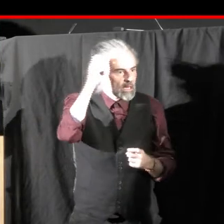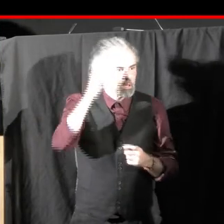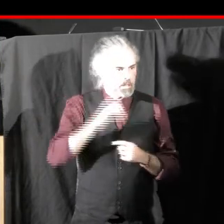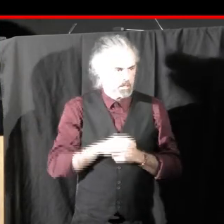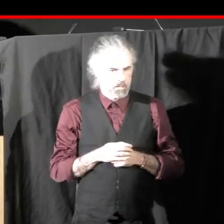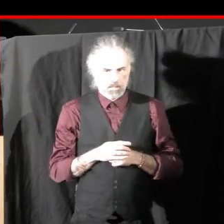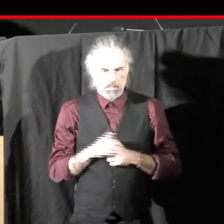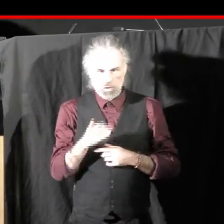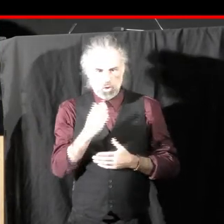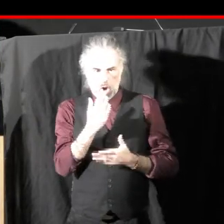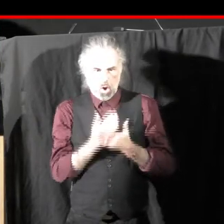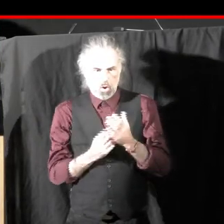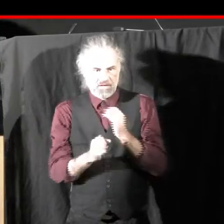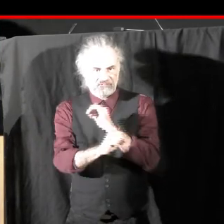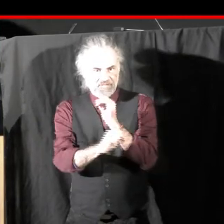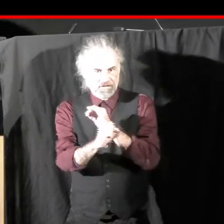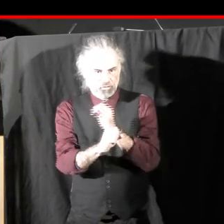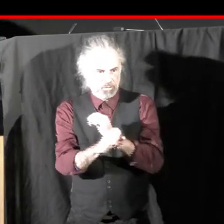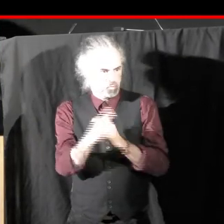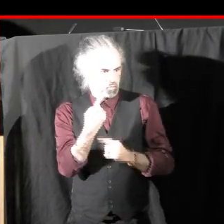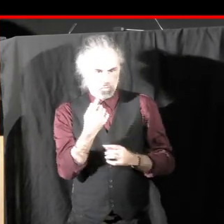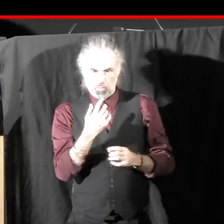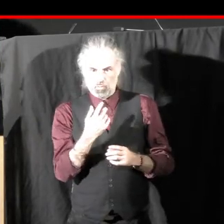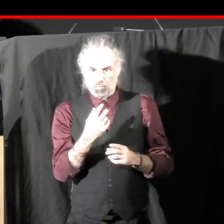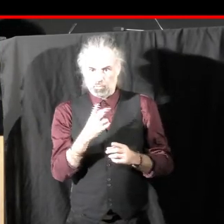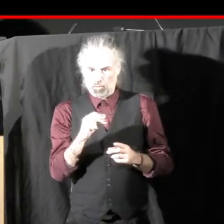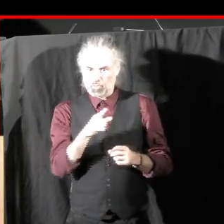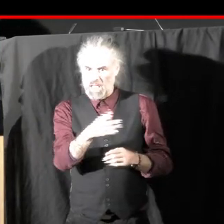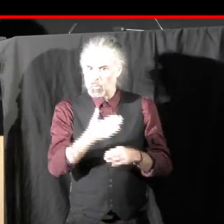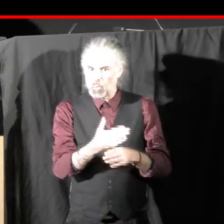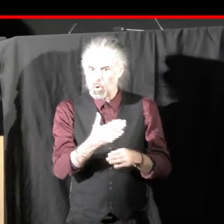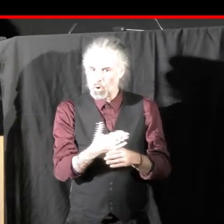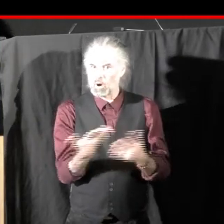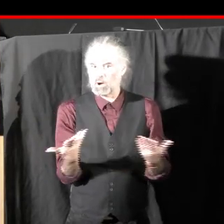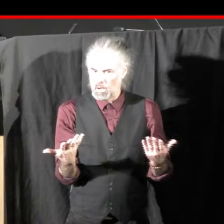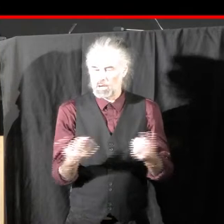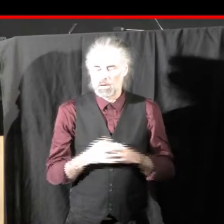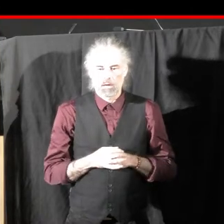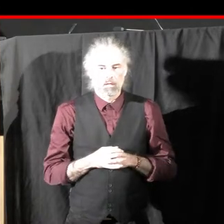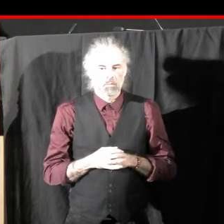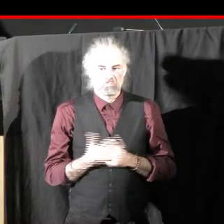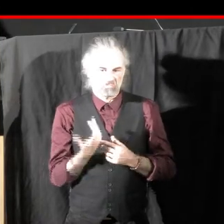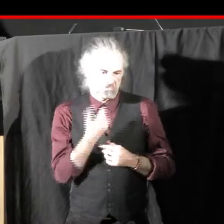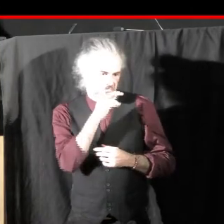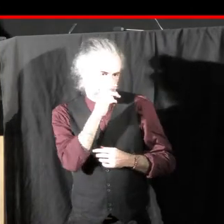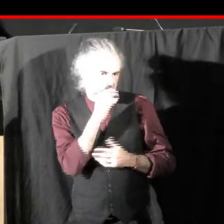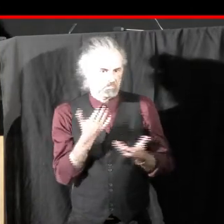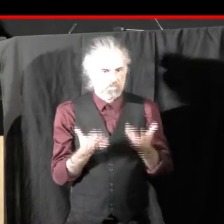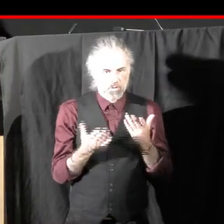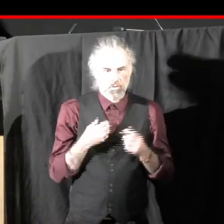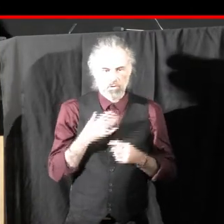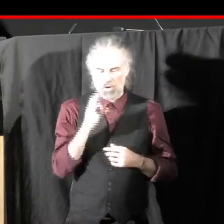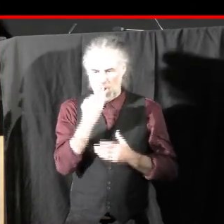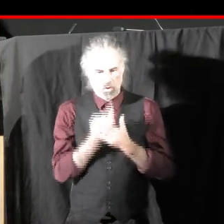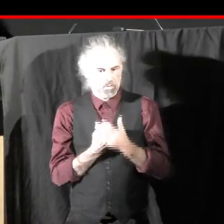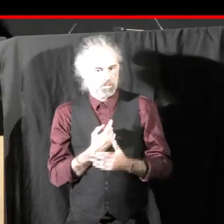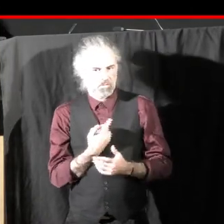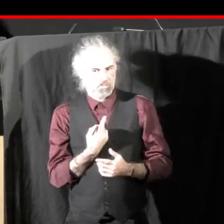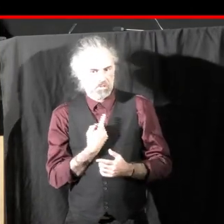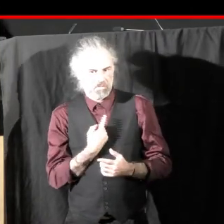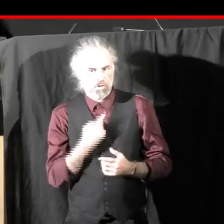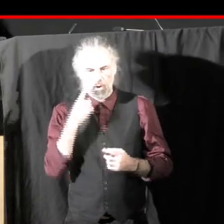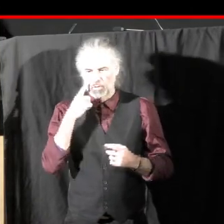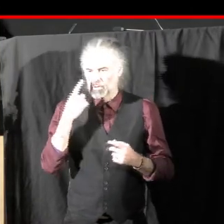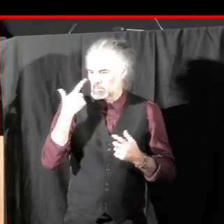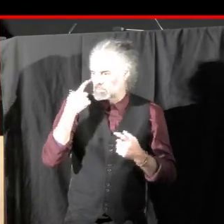is not the only factory that's doing this type of work as well. And so actually, perhaps not just taking an individual look, but actually population level